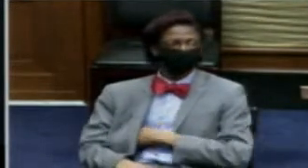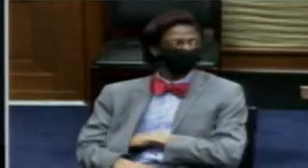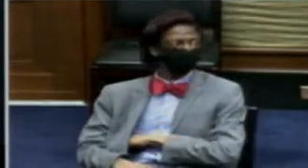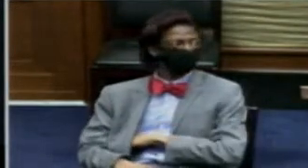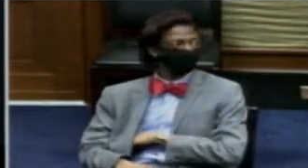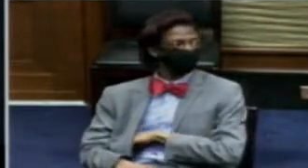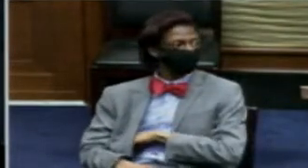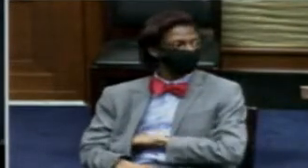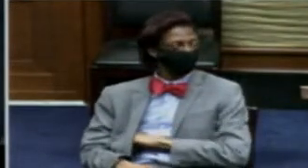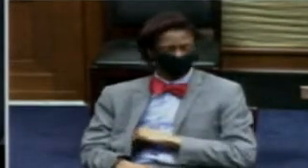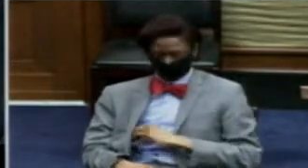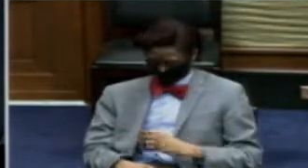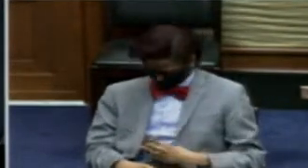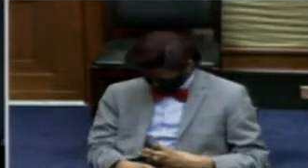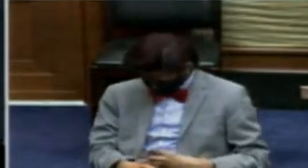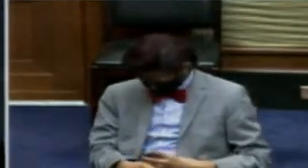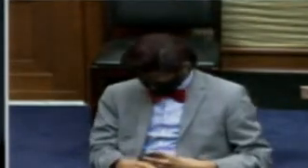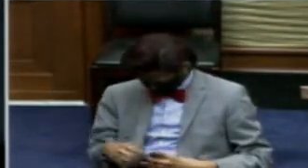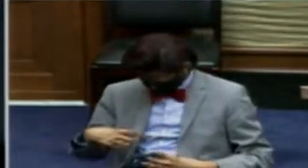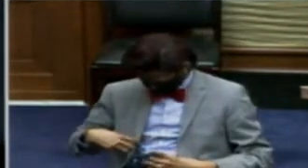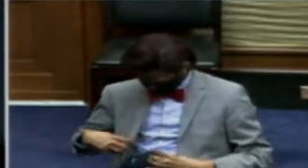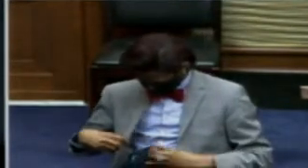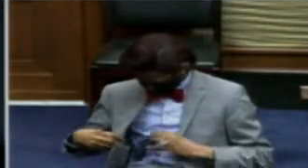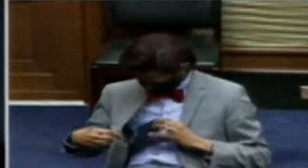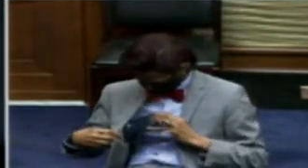Great, thank you. So,